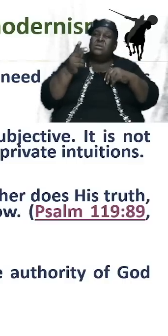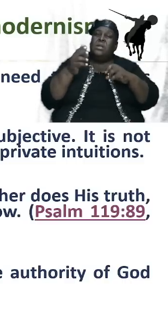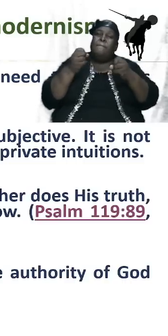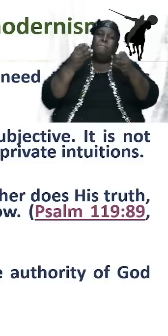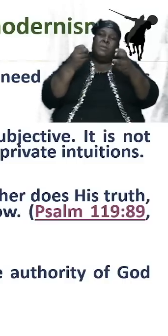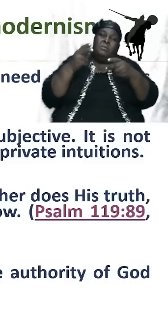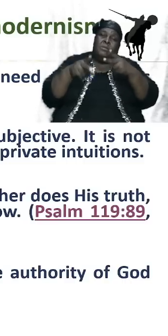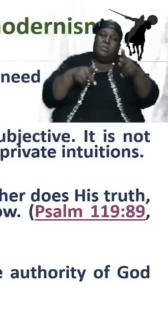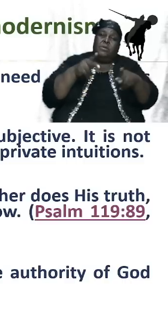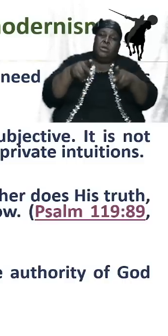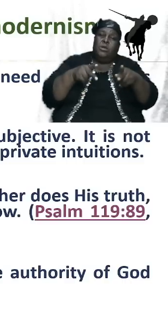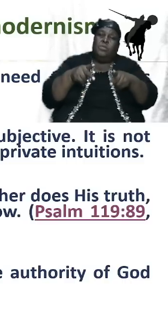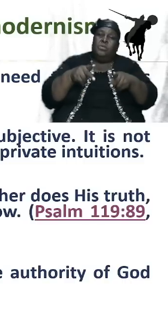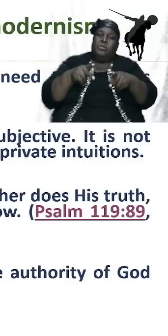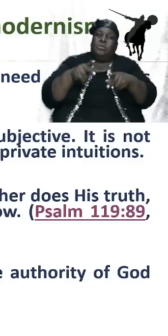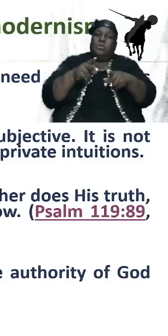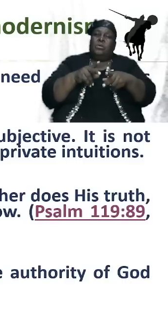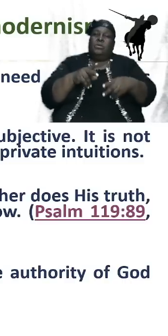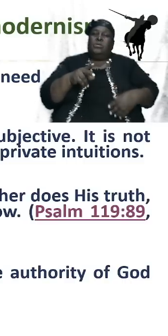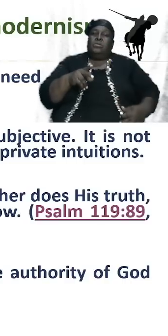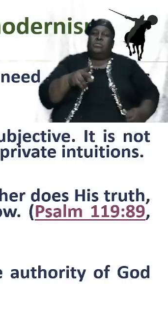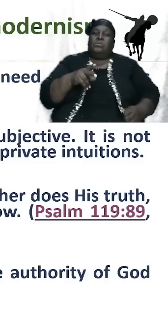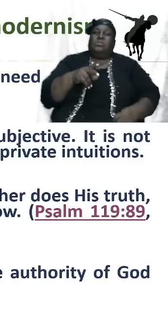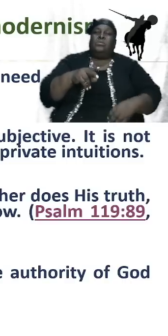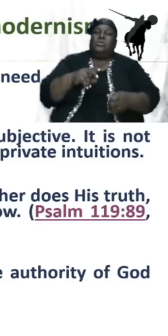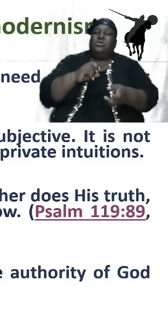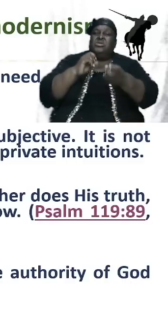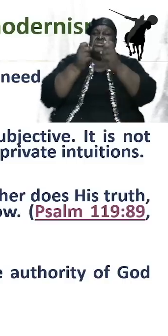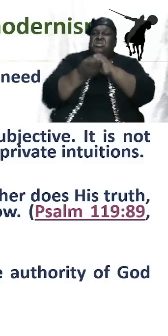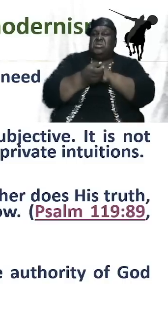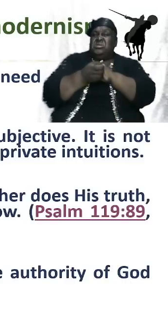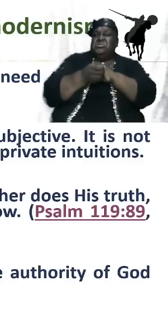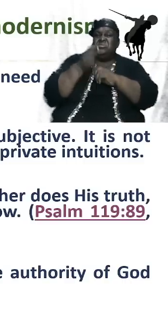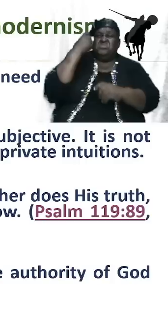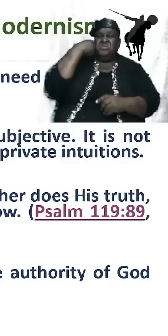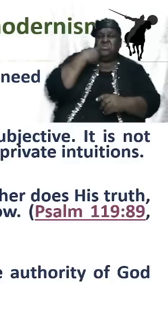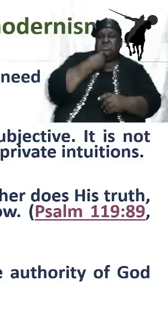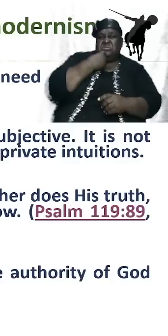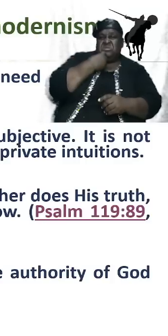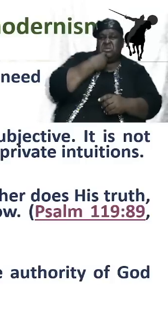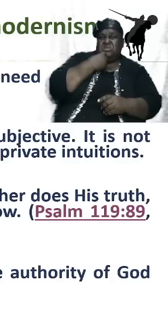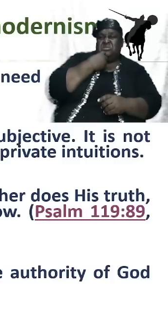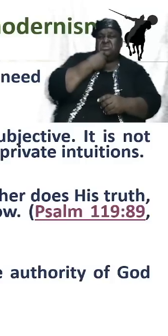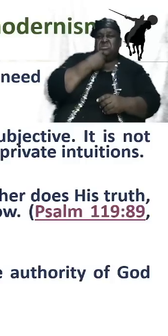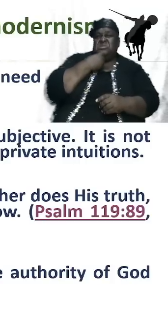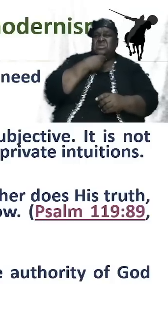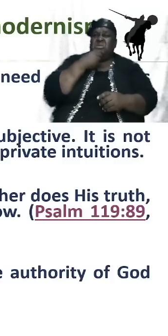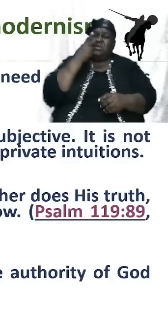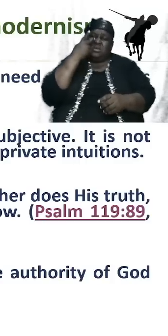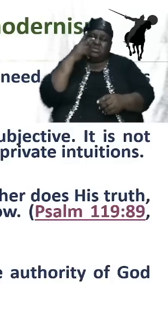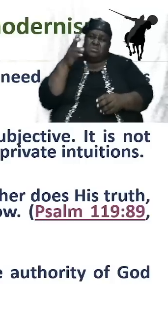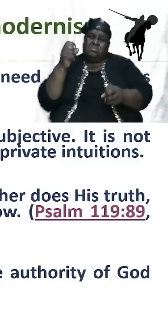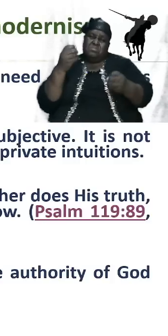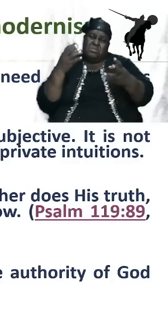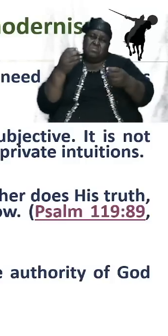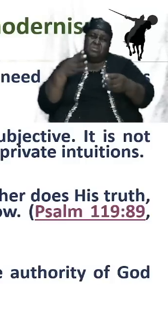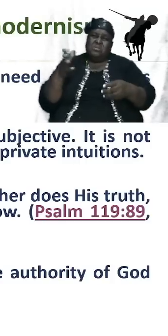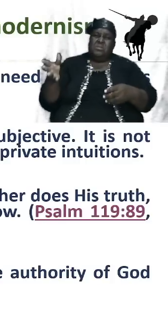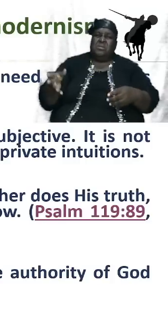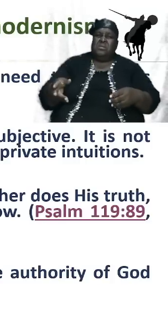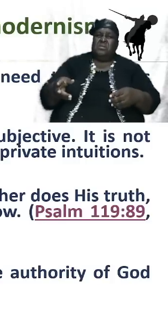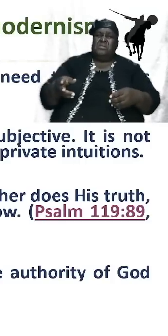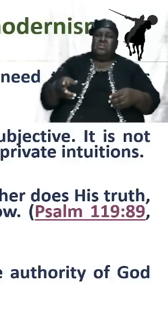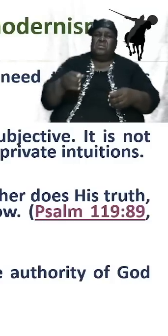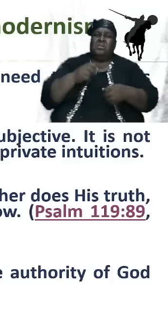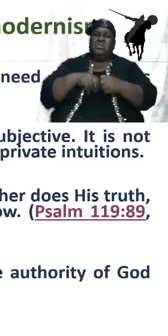changed, poor people, they have changed their sex and they say, and then later on, and I've seen a whole heap of them where they say, boy, they